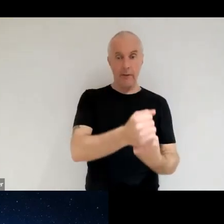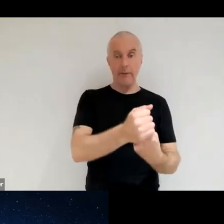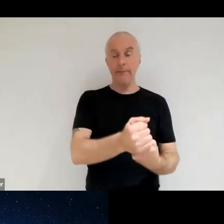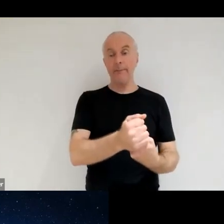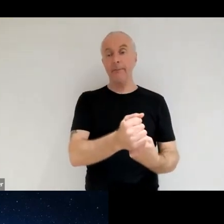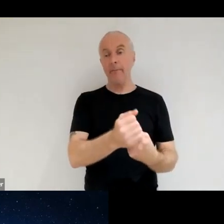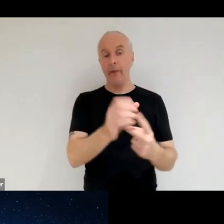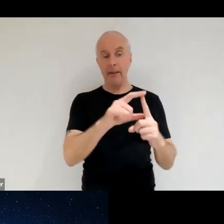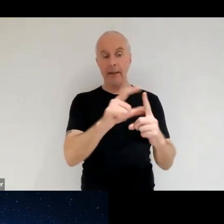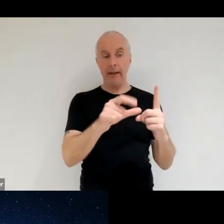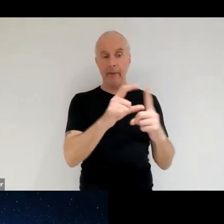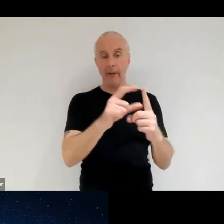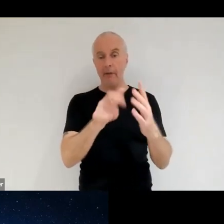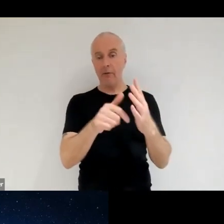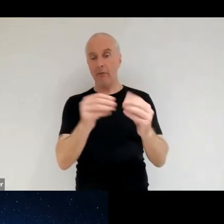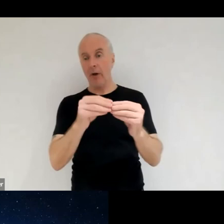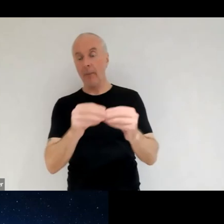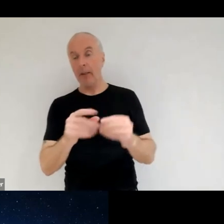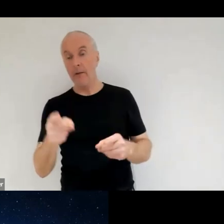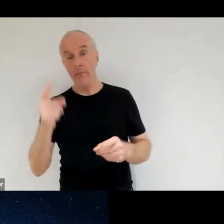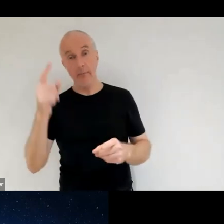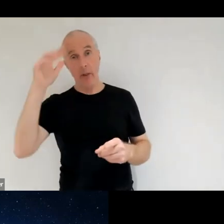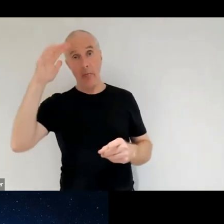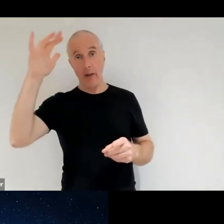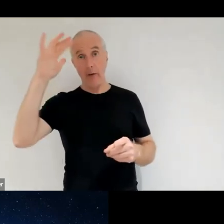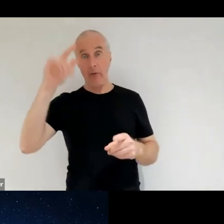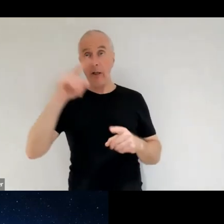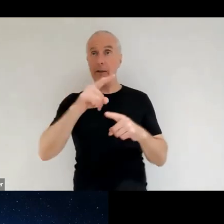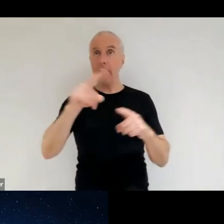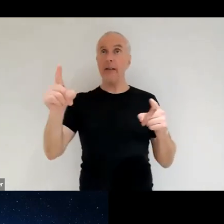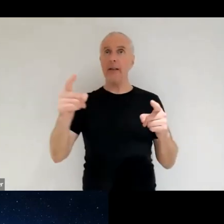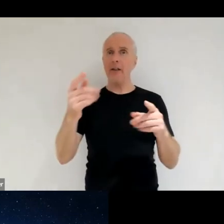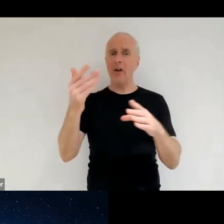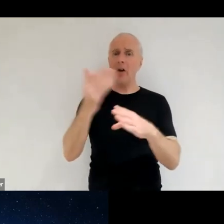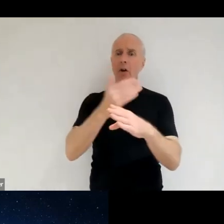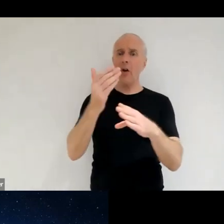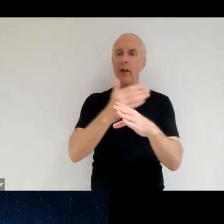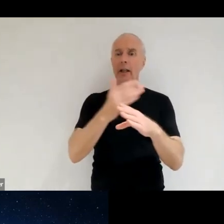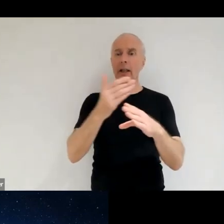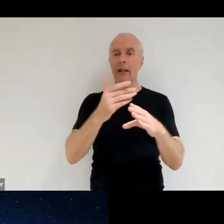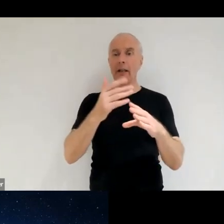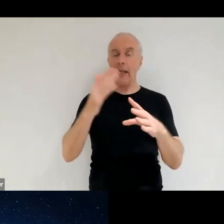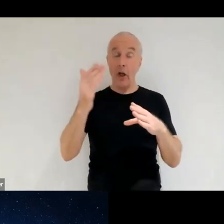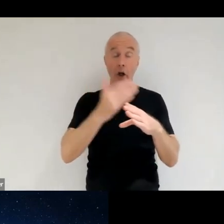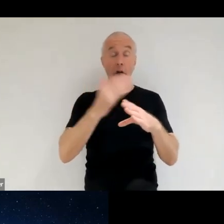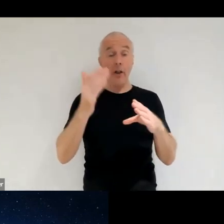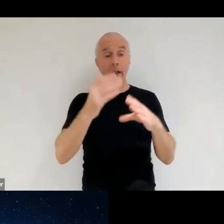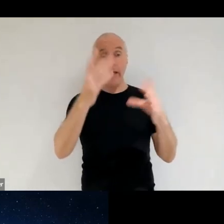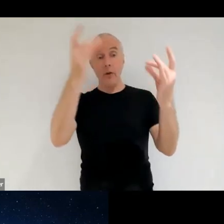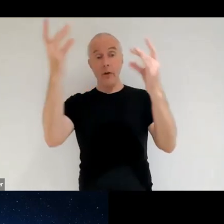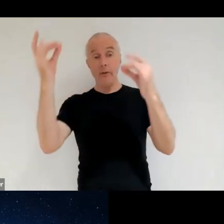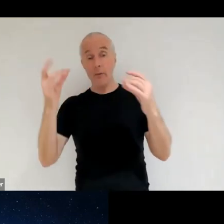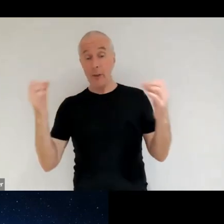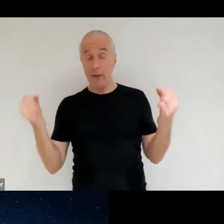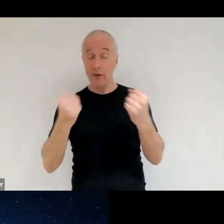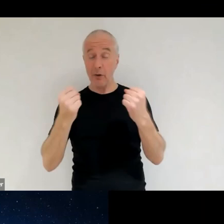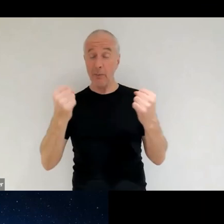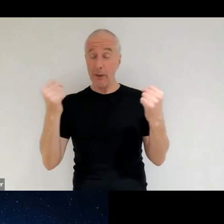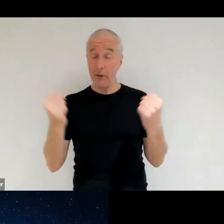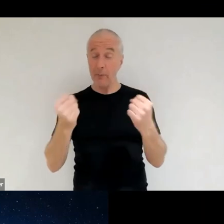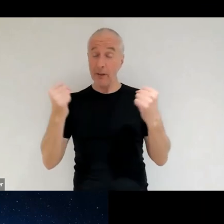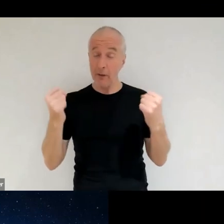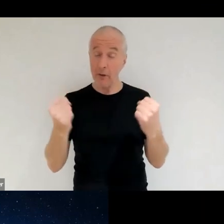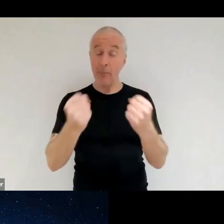ask, it is theorized that stars in the very early universe were super, super, super massive. Is there